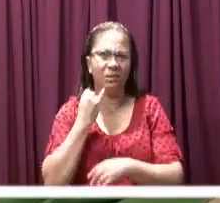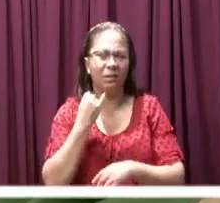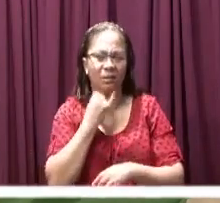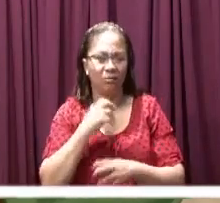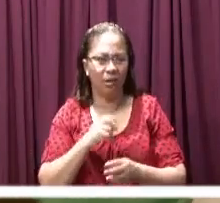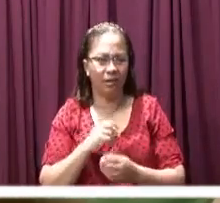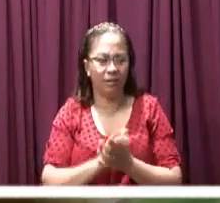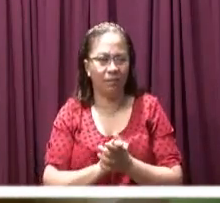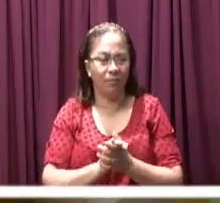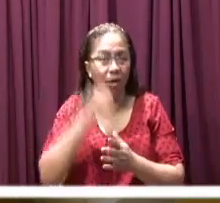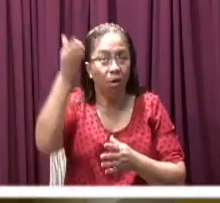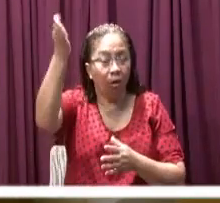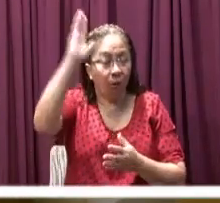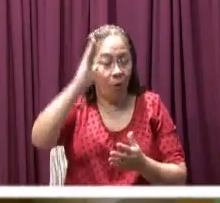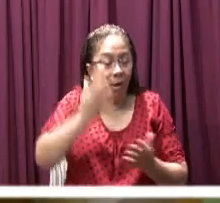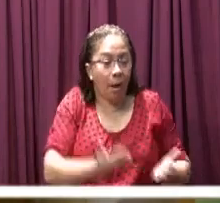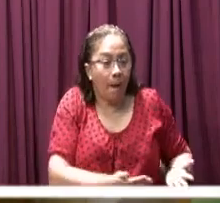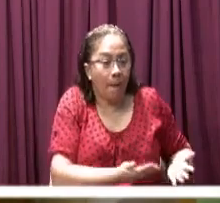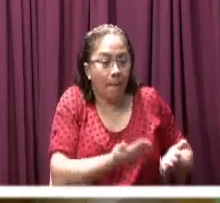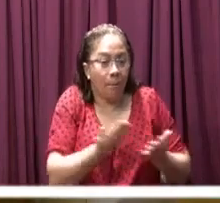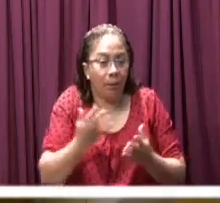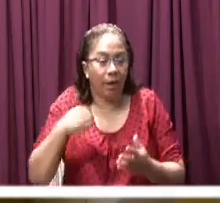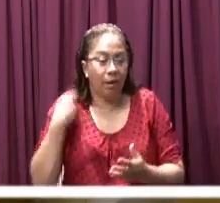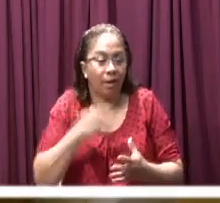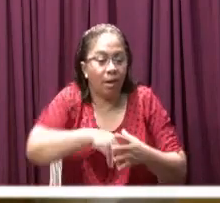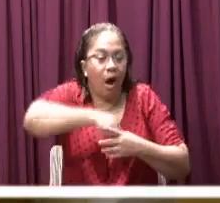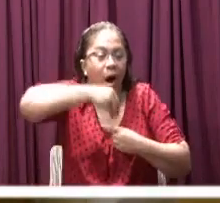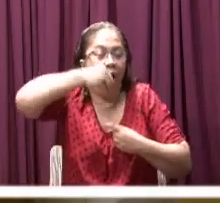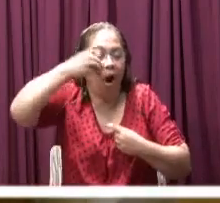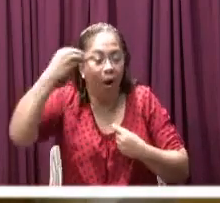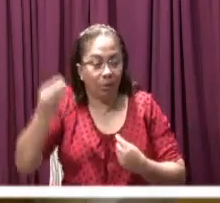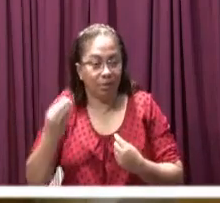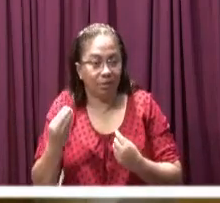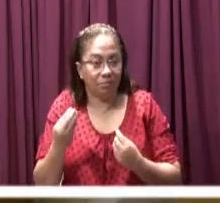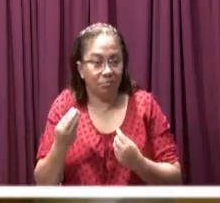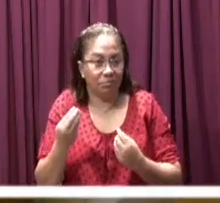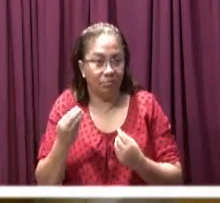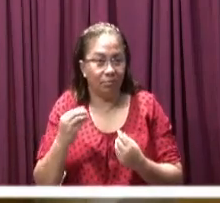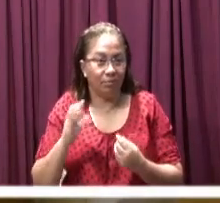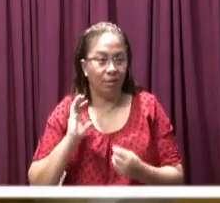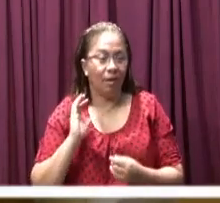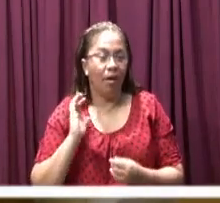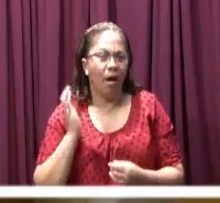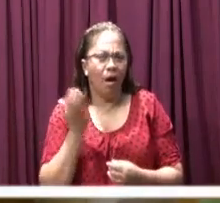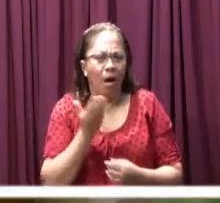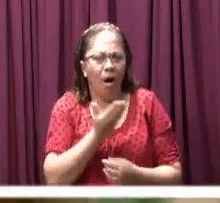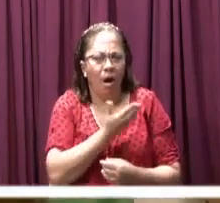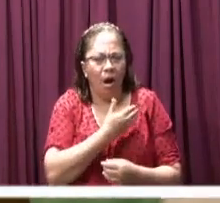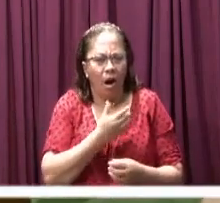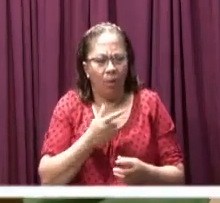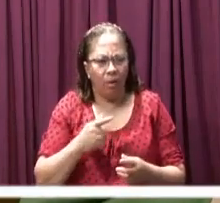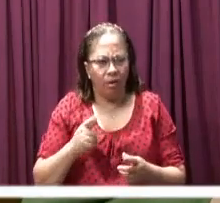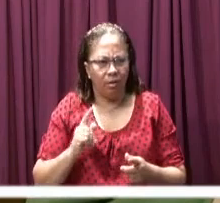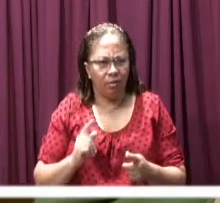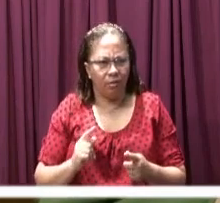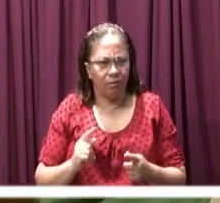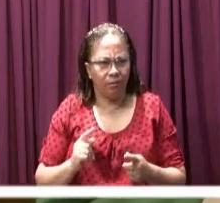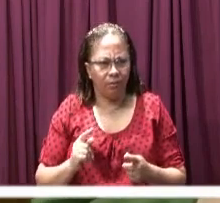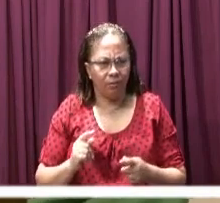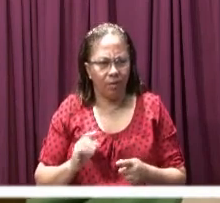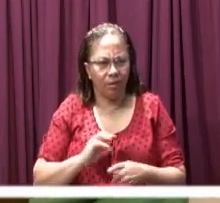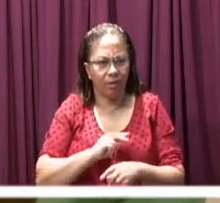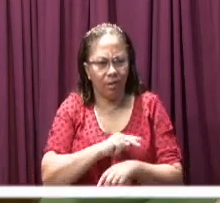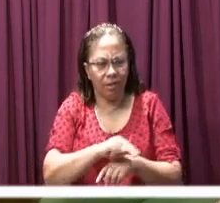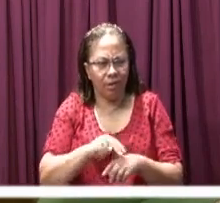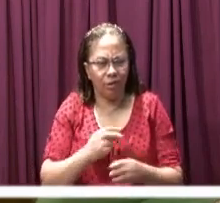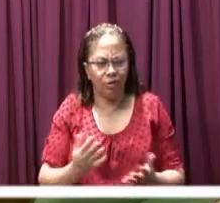out of what could have been a disaster in our nation. He has brought us out of what could have